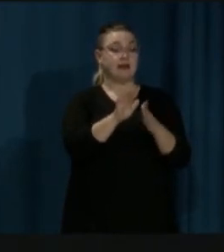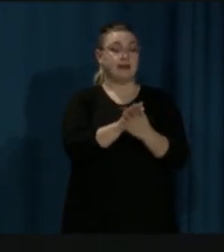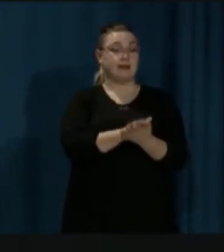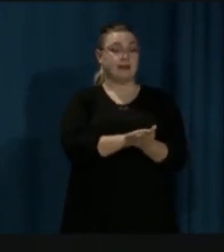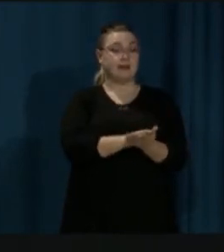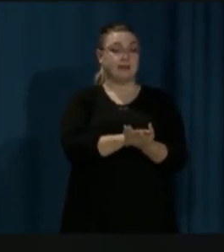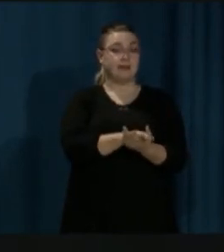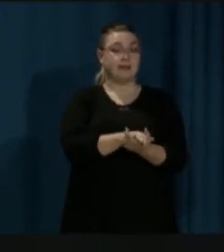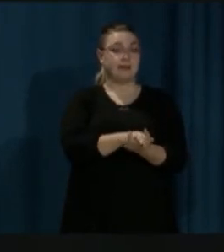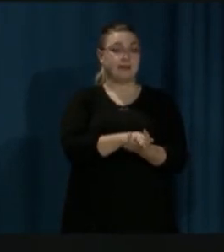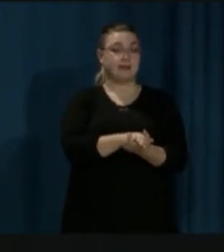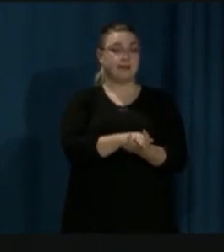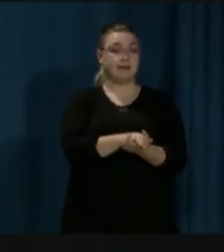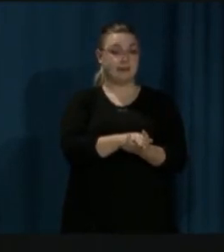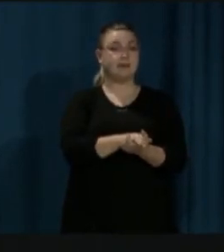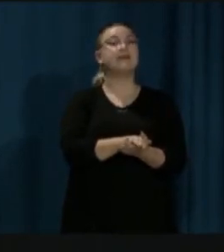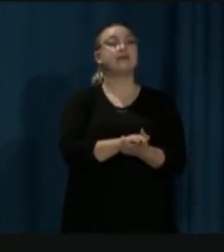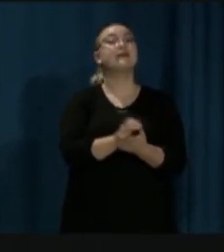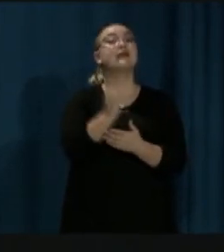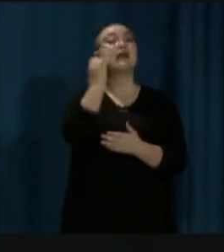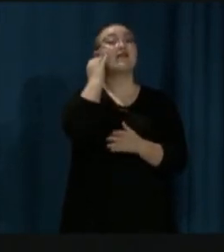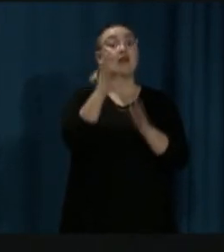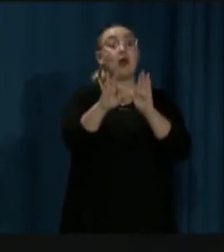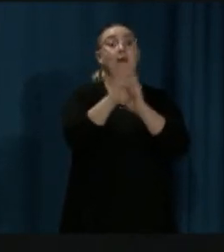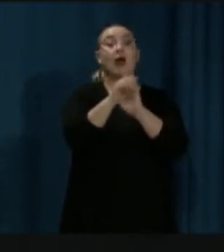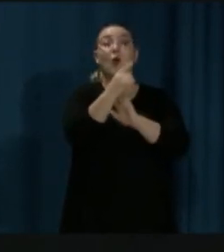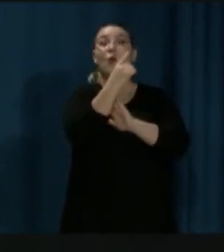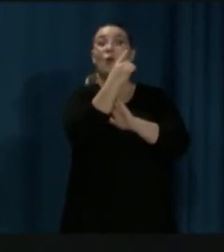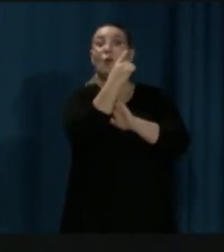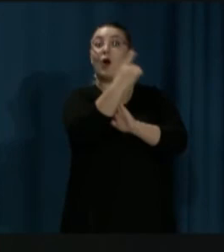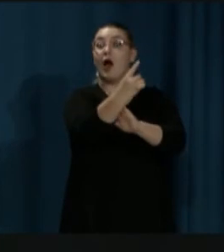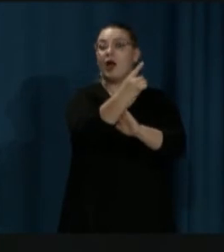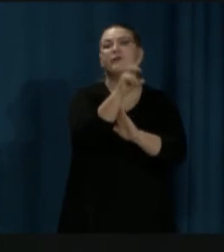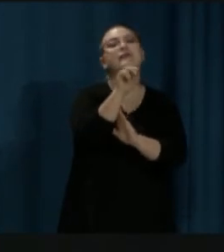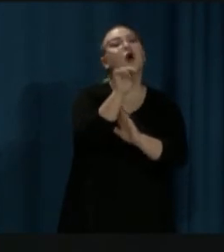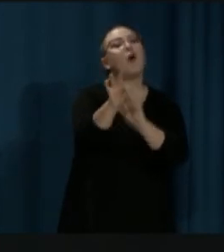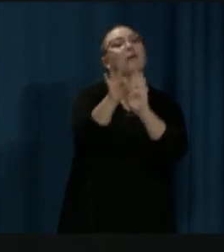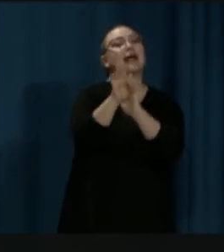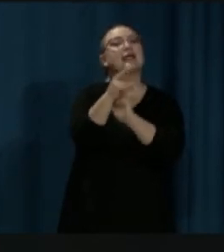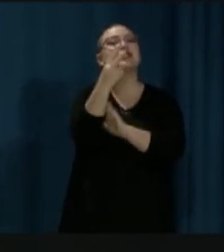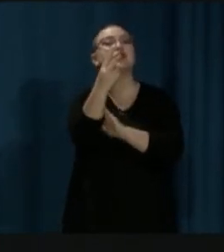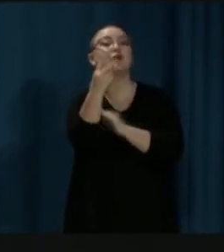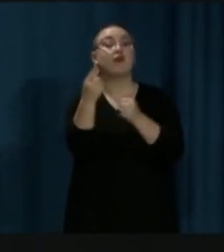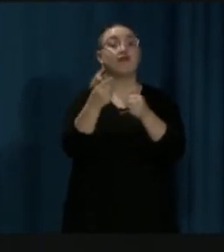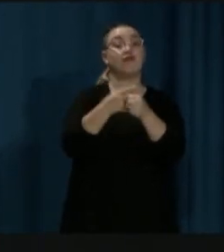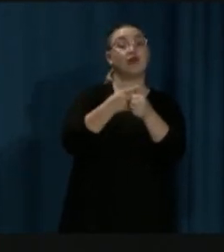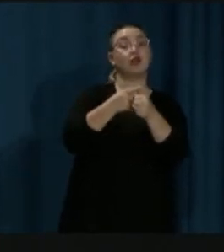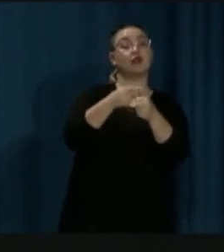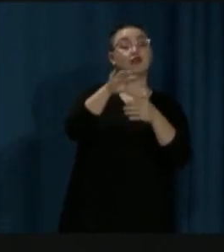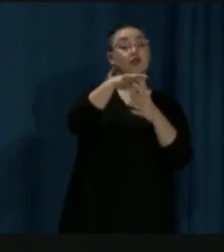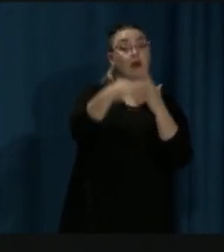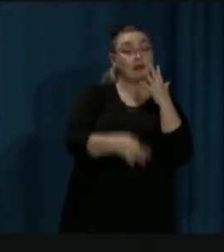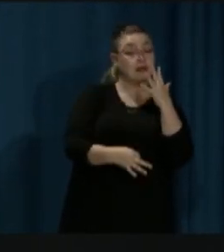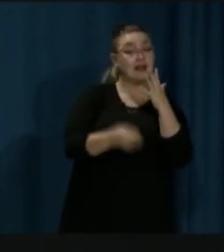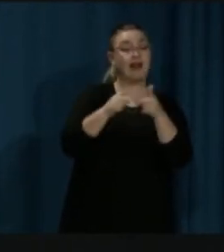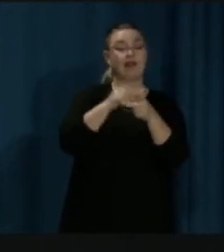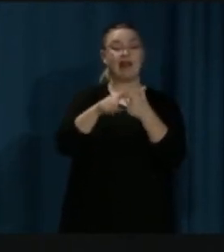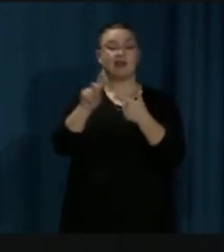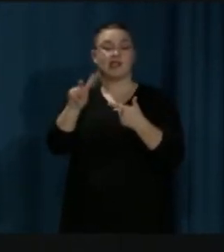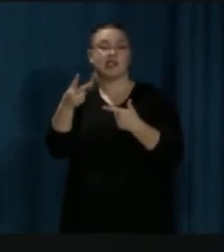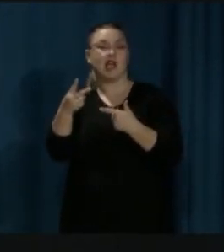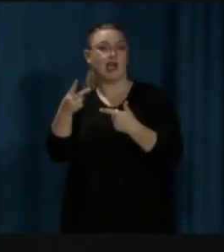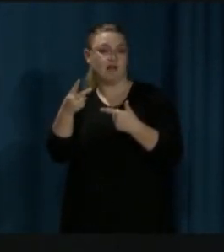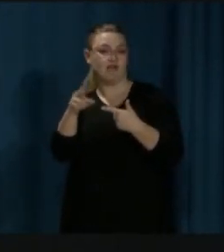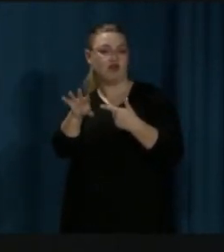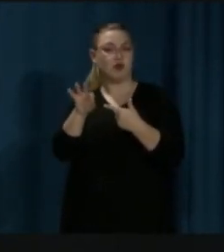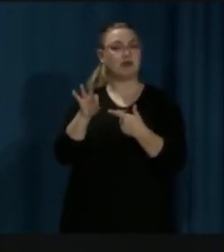When you go and vote, instead of voting for one candidate, you might vote for 2 candidates, your first choice and your second choice. Gotcha. And it depends